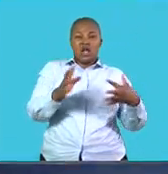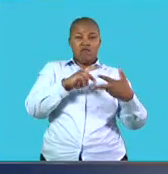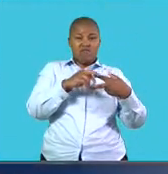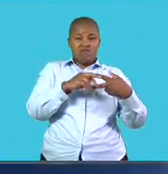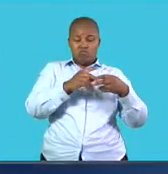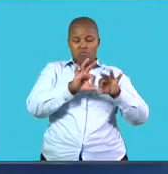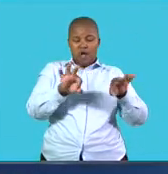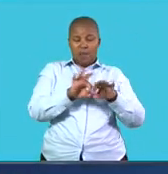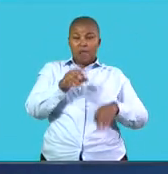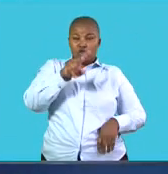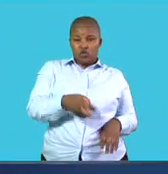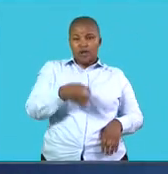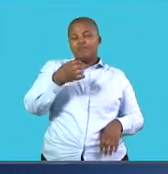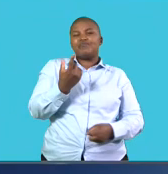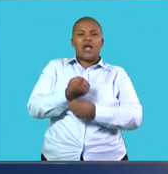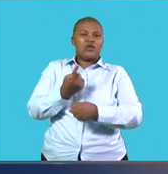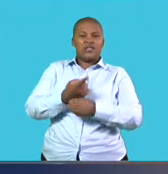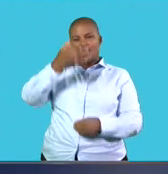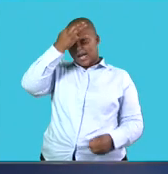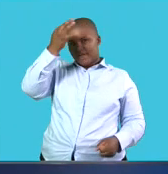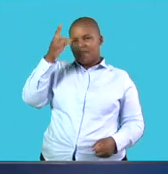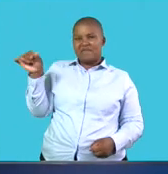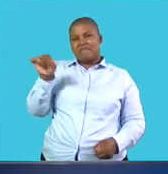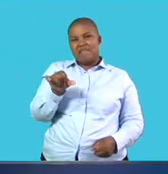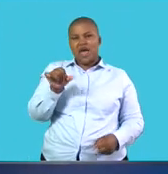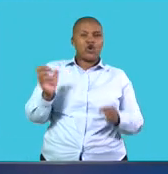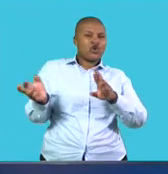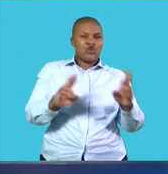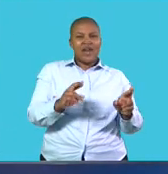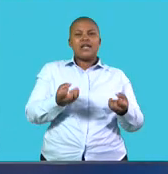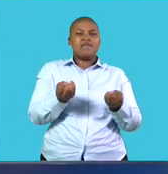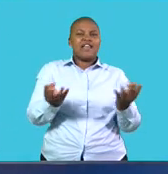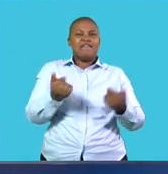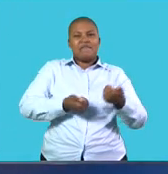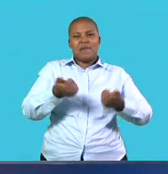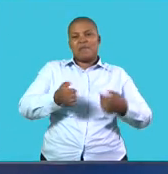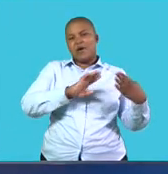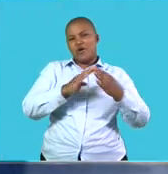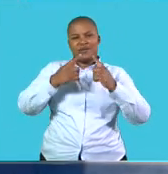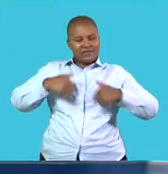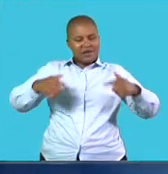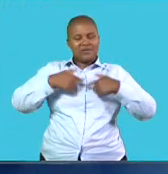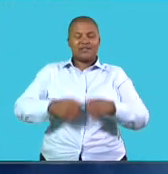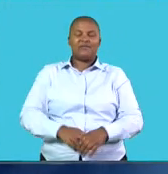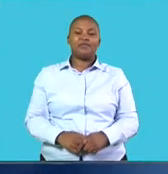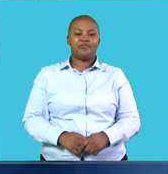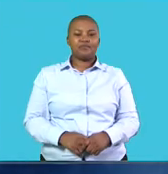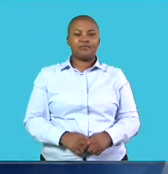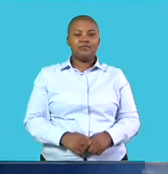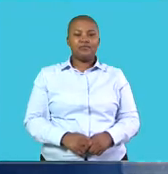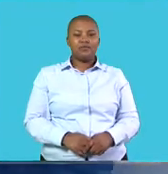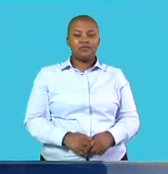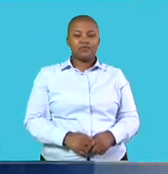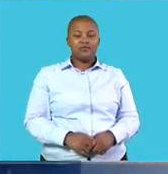the Gauteng government has bought all those transformers. We are ready to replace them to all our communities. We said there